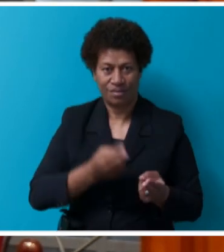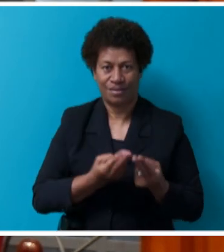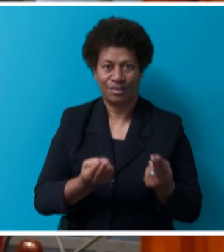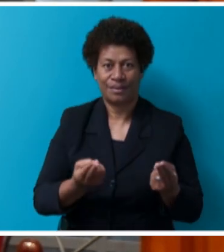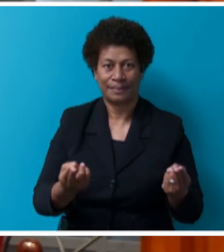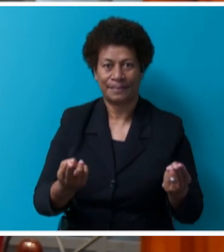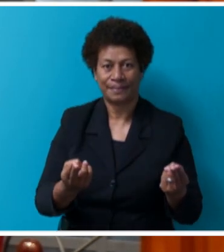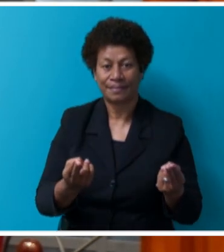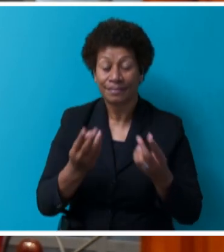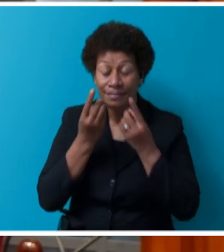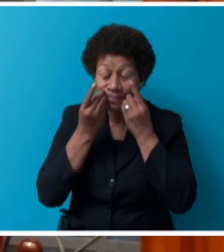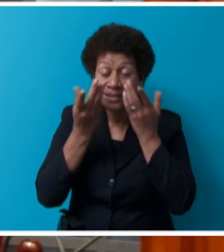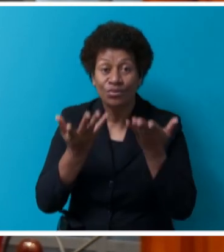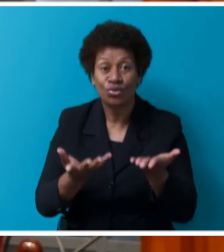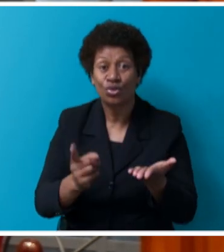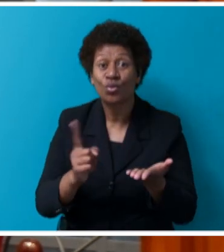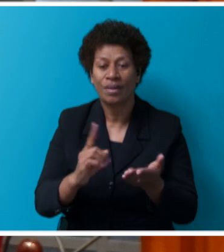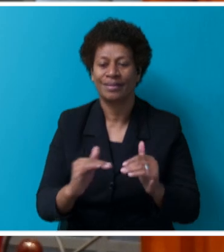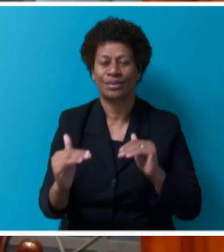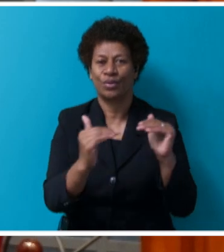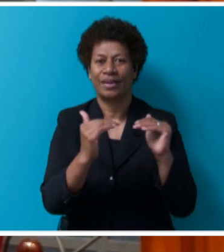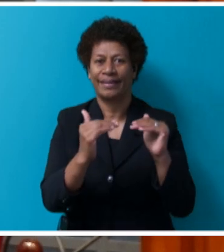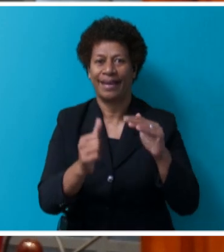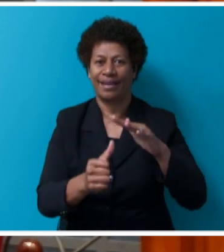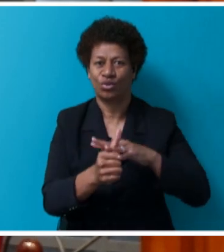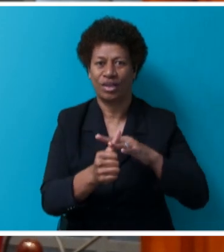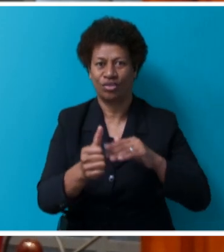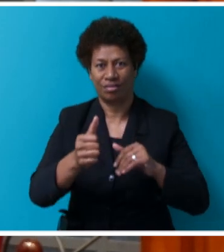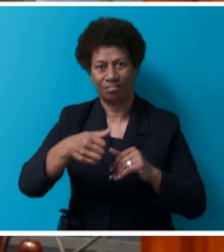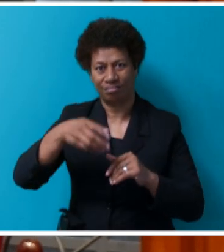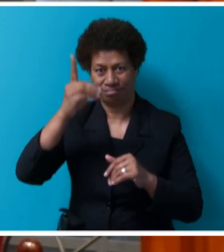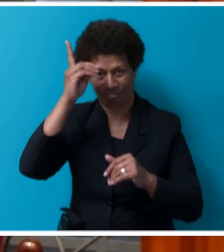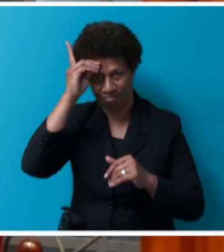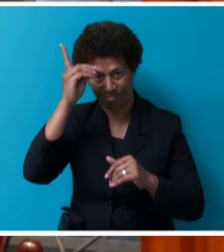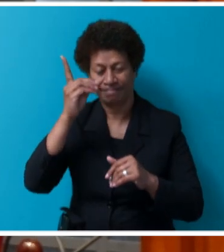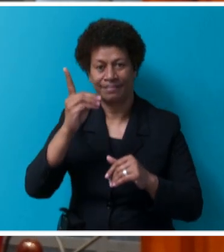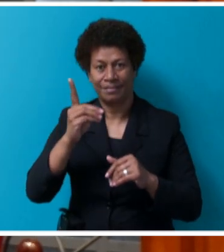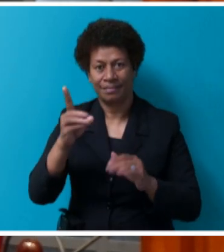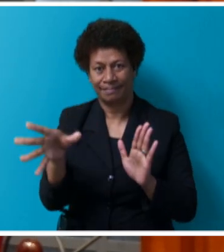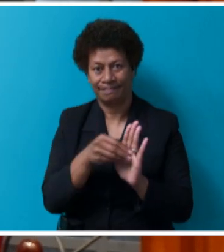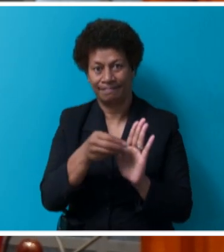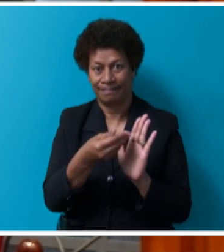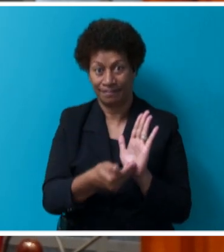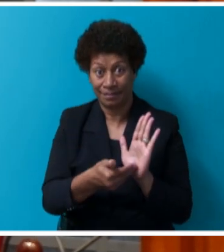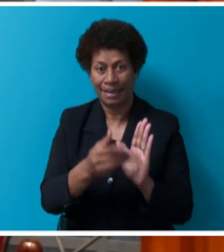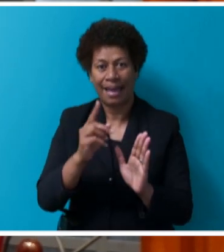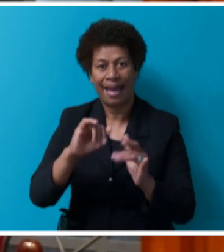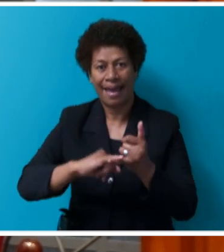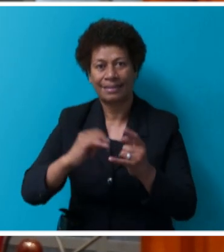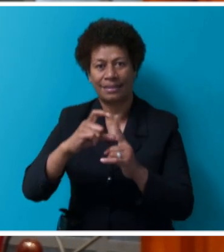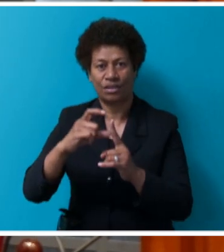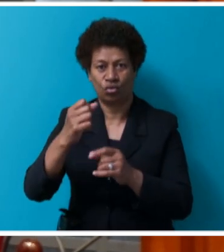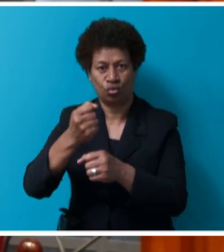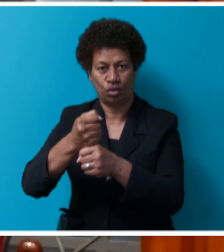is a demonstration of equity in access to quality education as encapsulated in SDG 4. So there